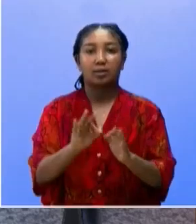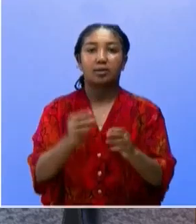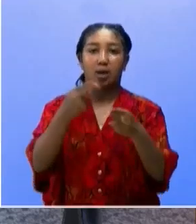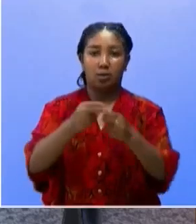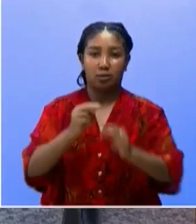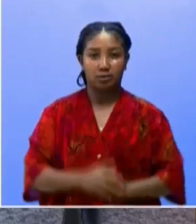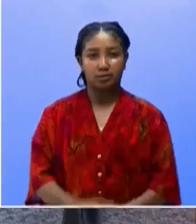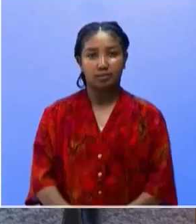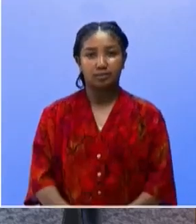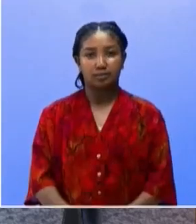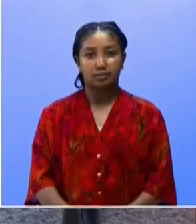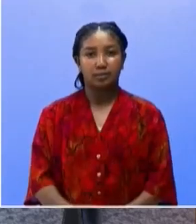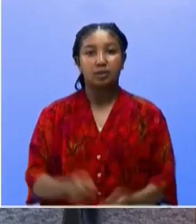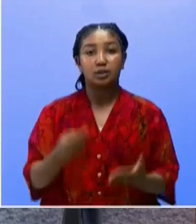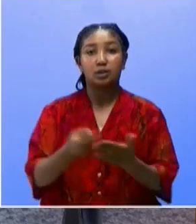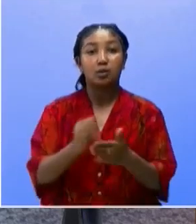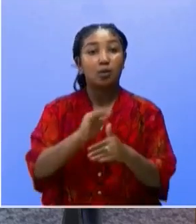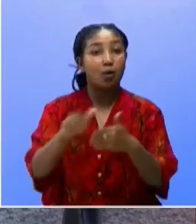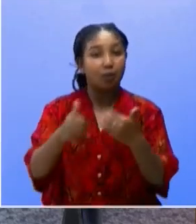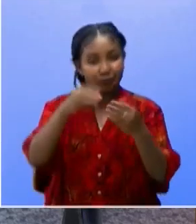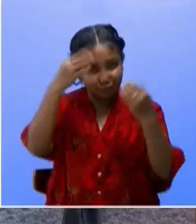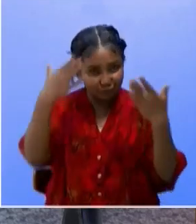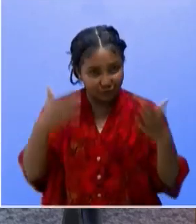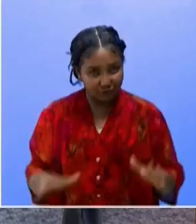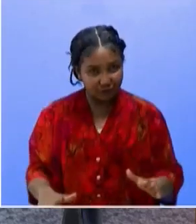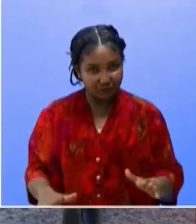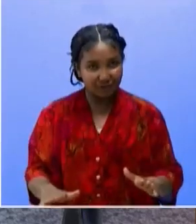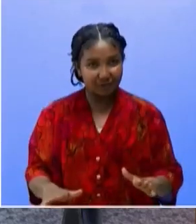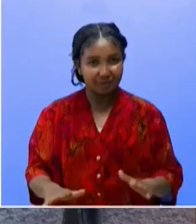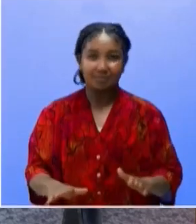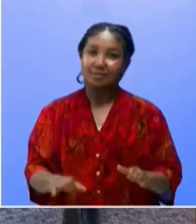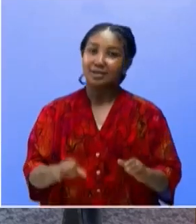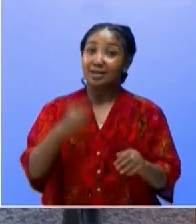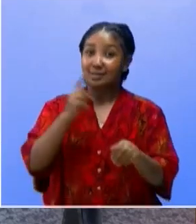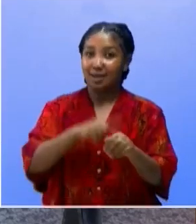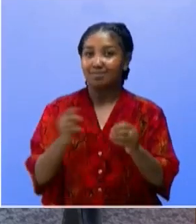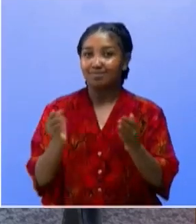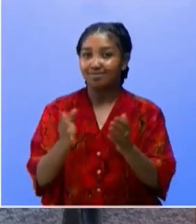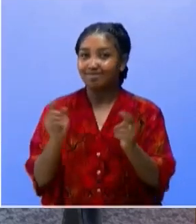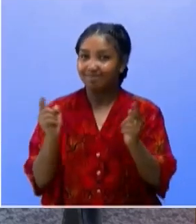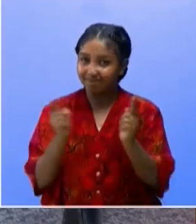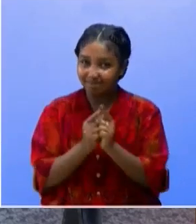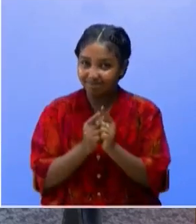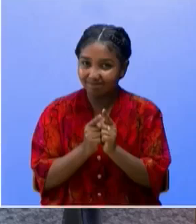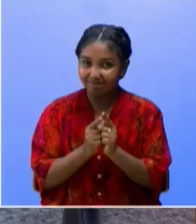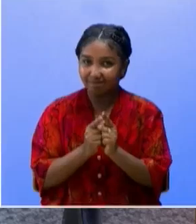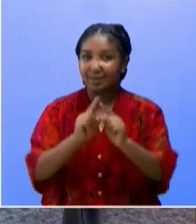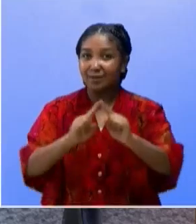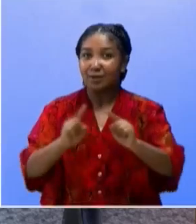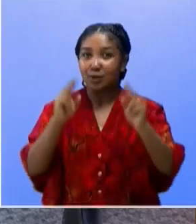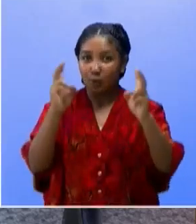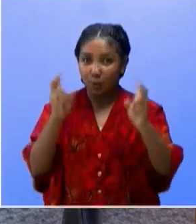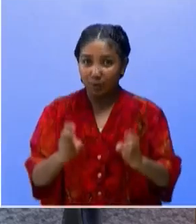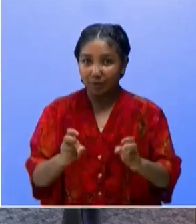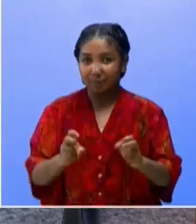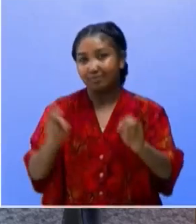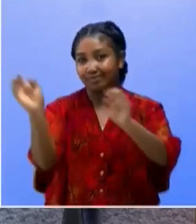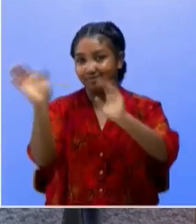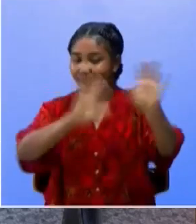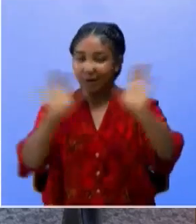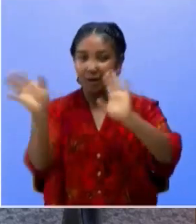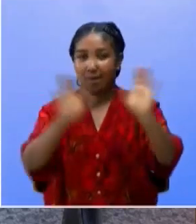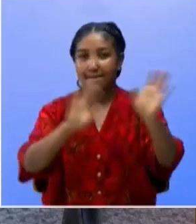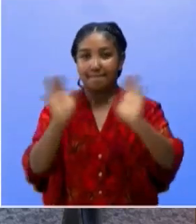noun. This is all what I have for today. I will see you next time with a different topic. Until then,